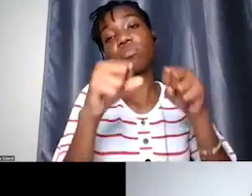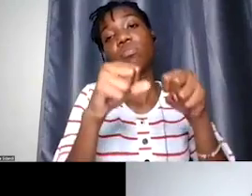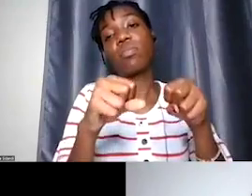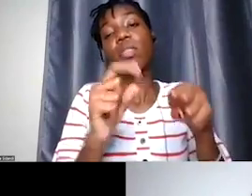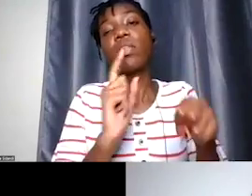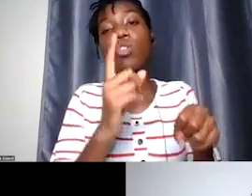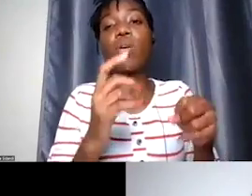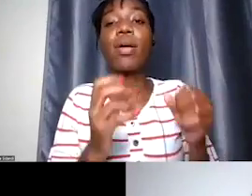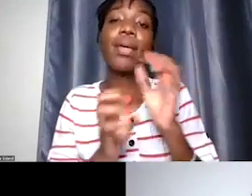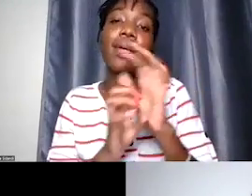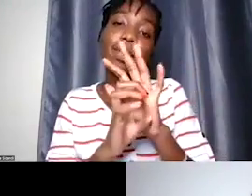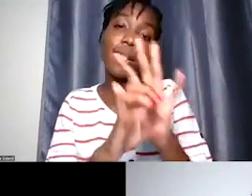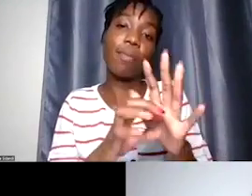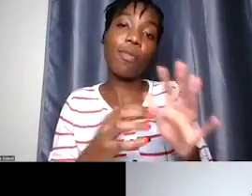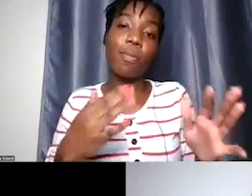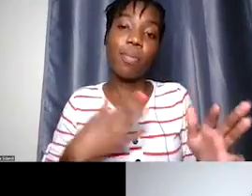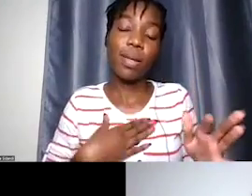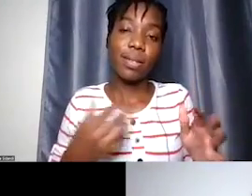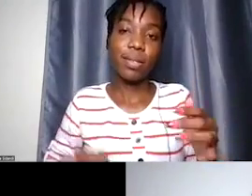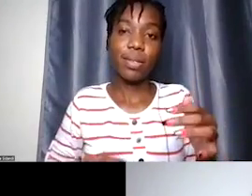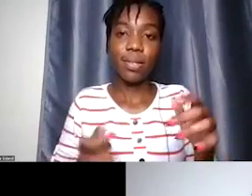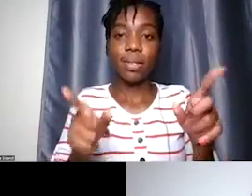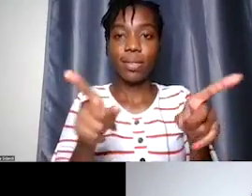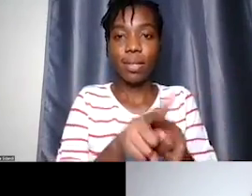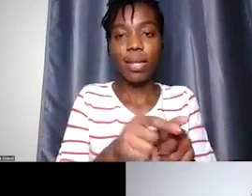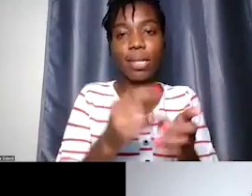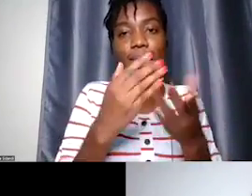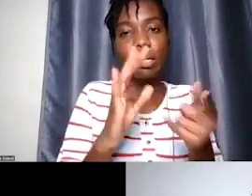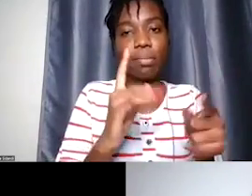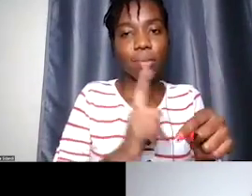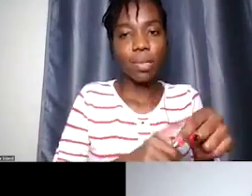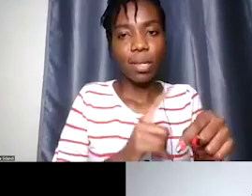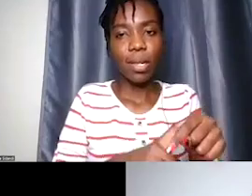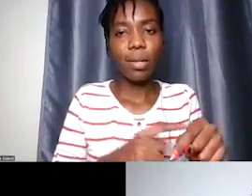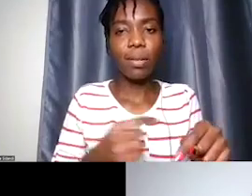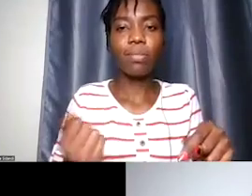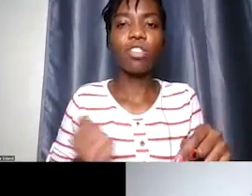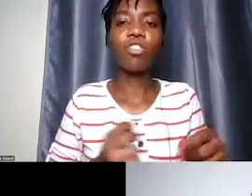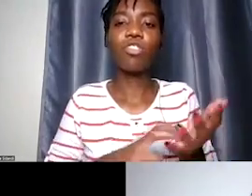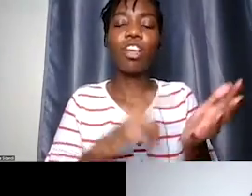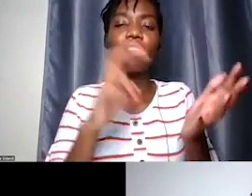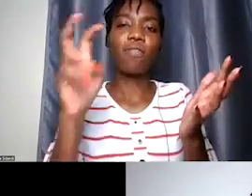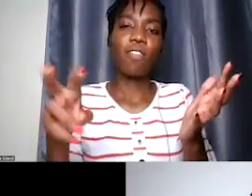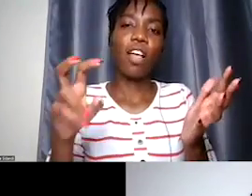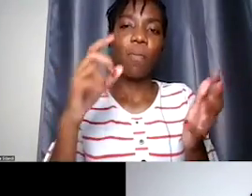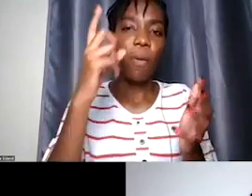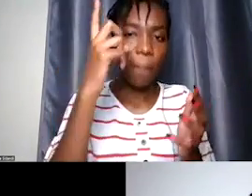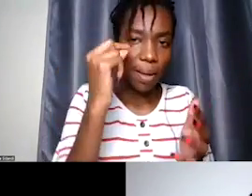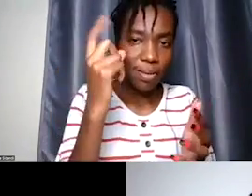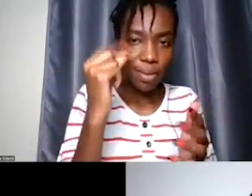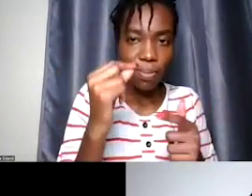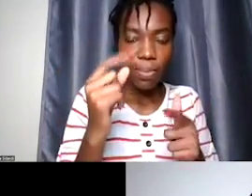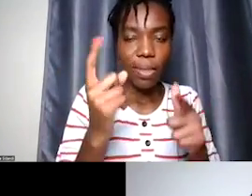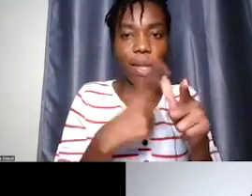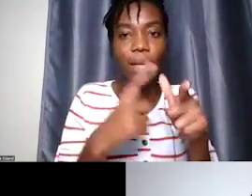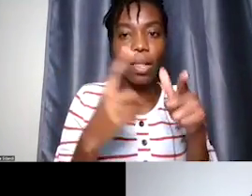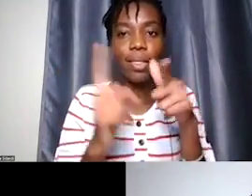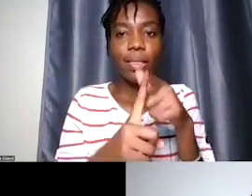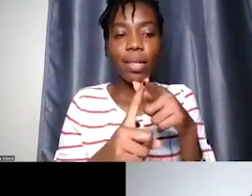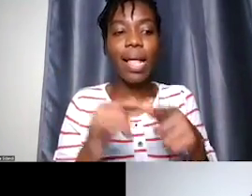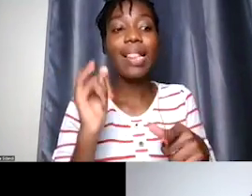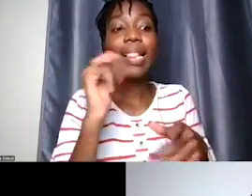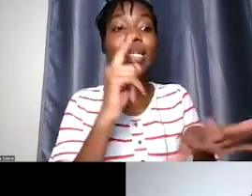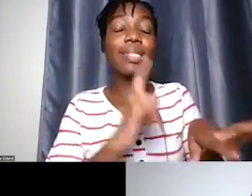my younger sister. At some point, she was transferred to Mombasa, and those days is